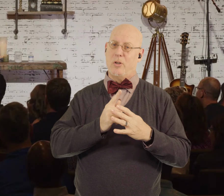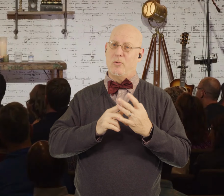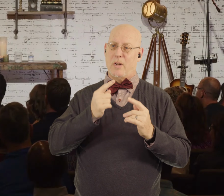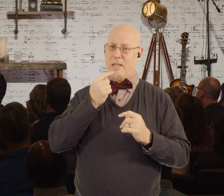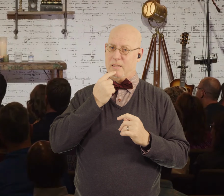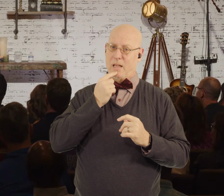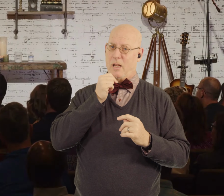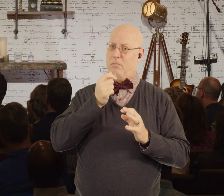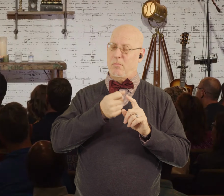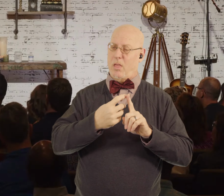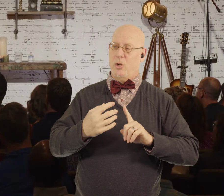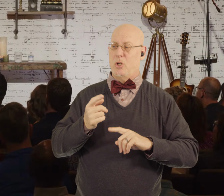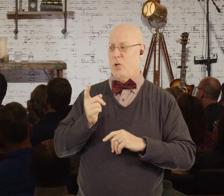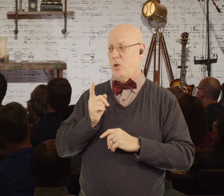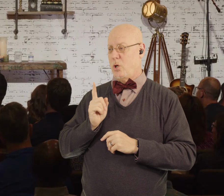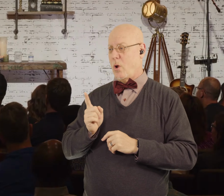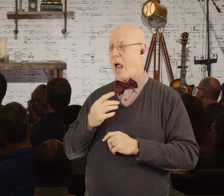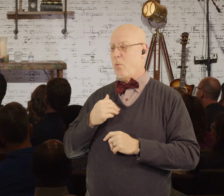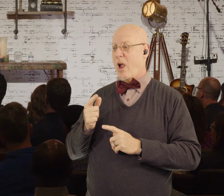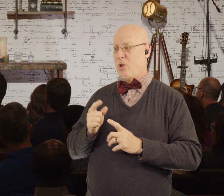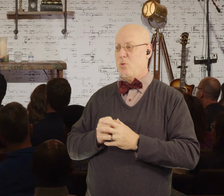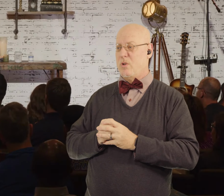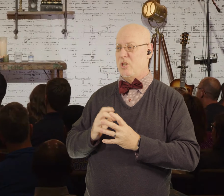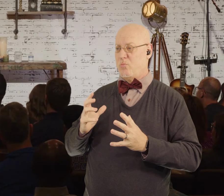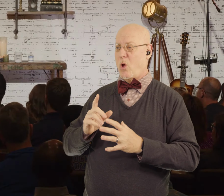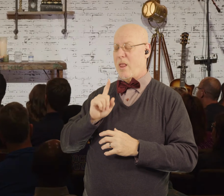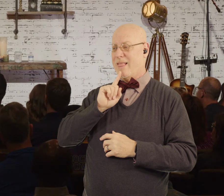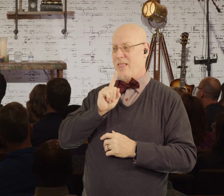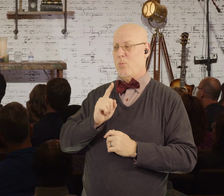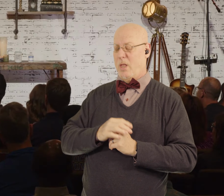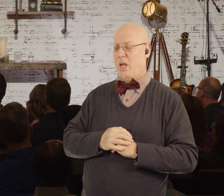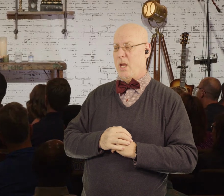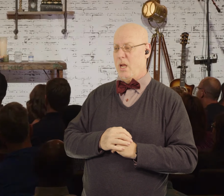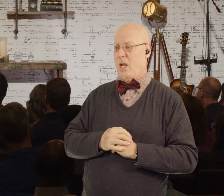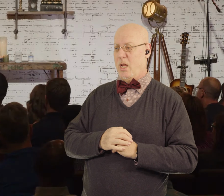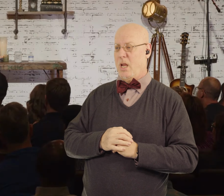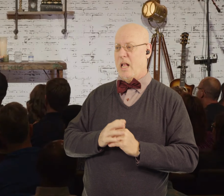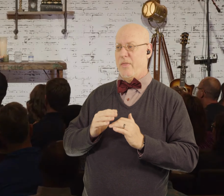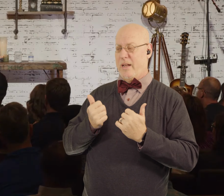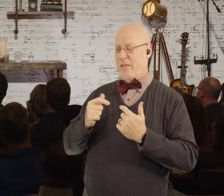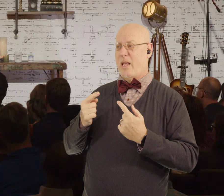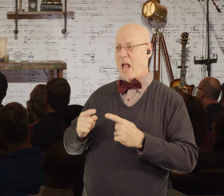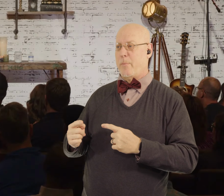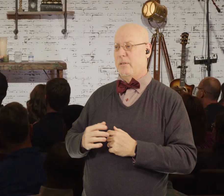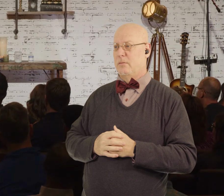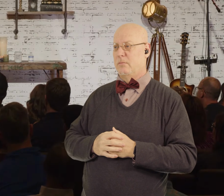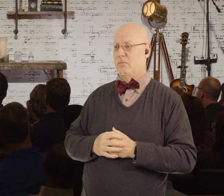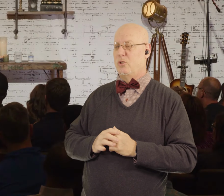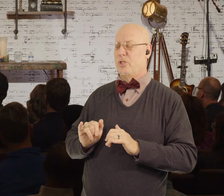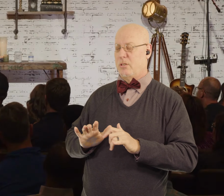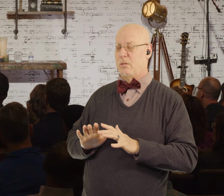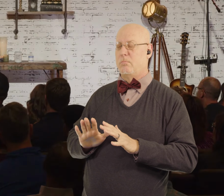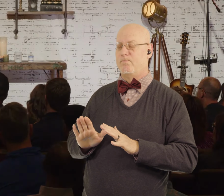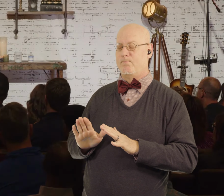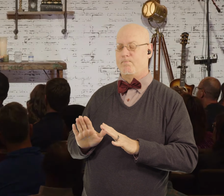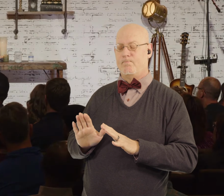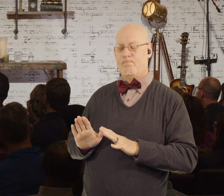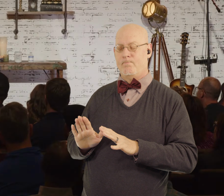And you can kind of figure out what she was trying to say here, because I'm not going into detail, but she's like, I would rather you explode literally than anything